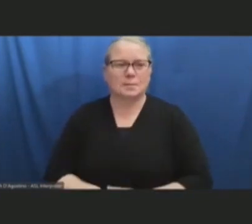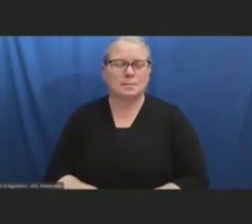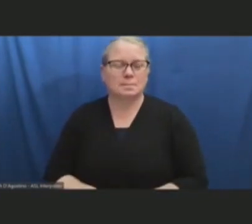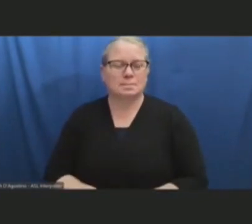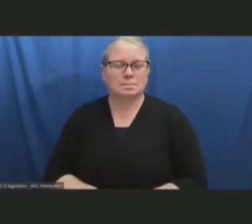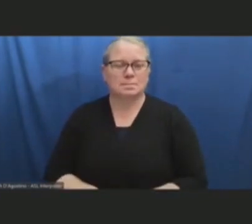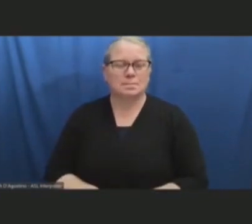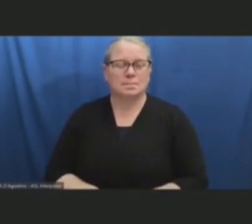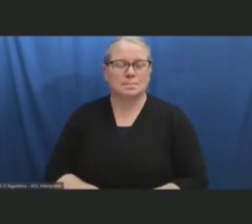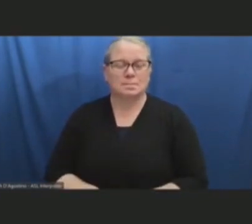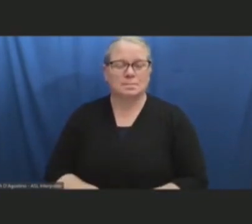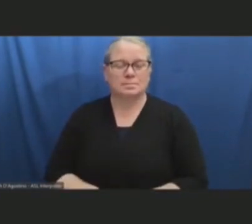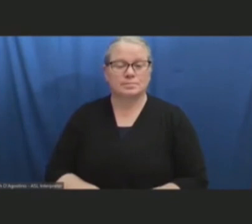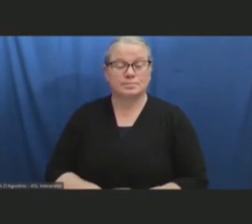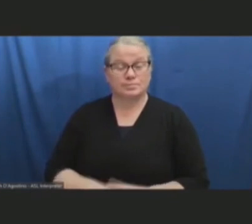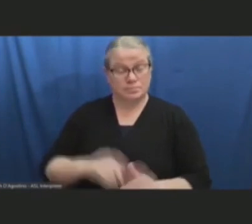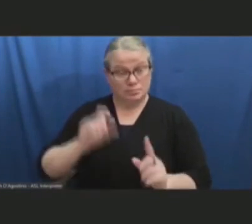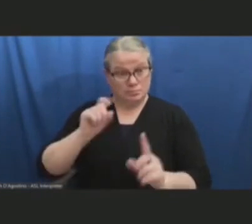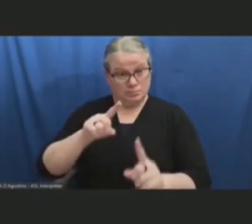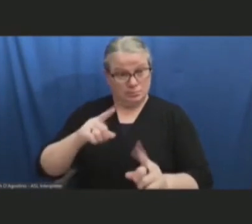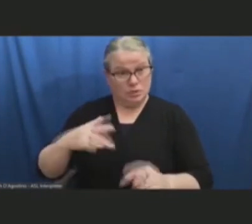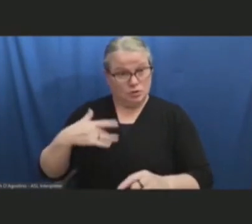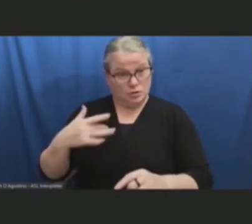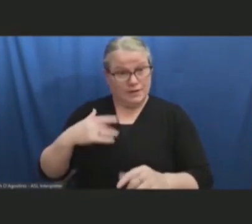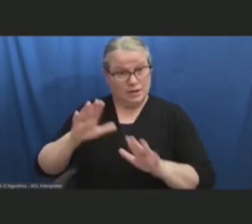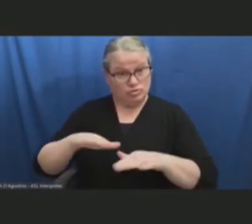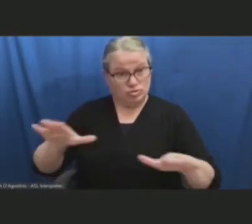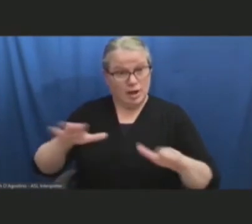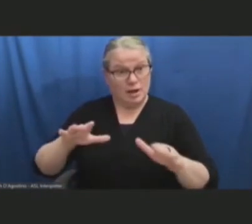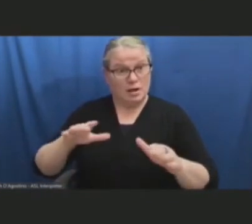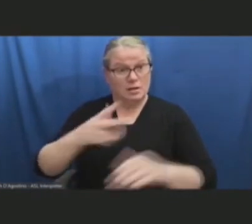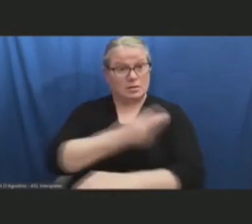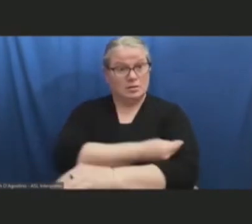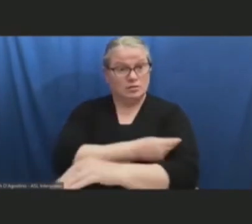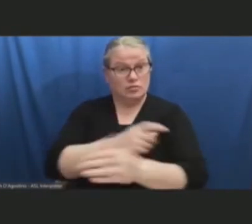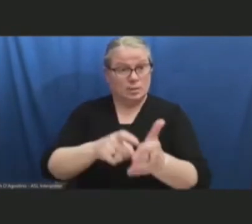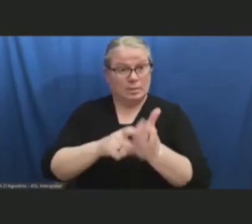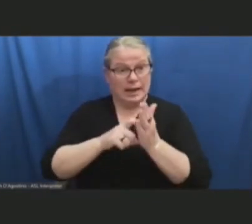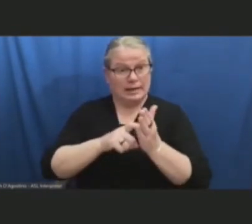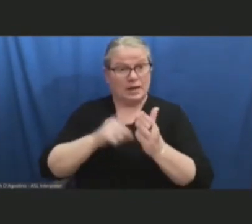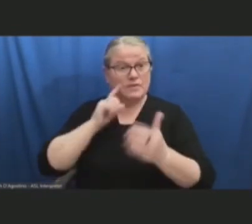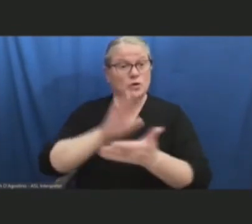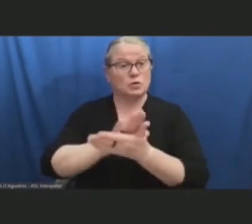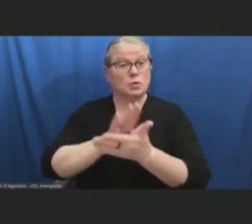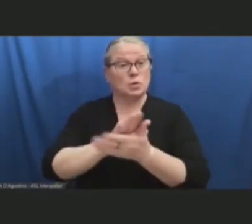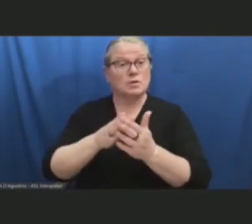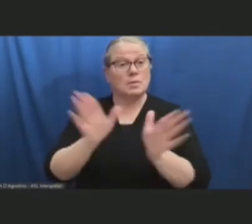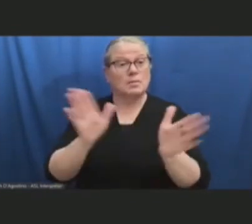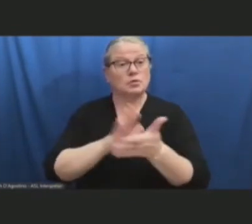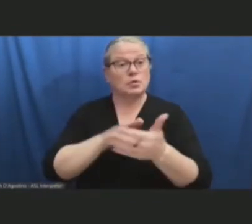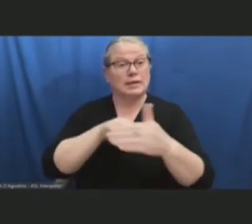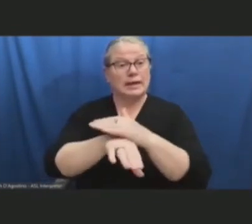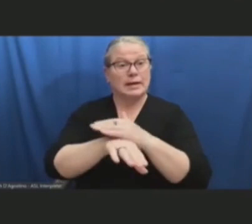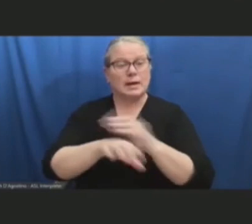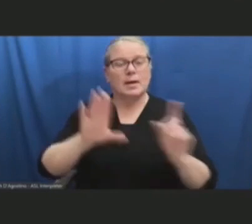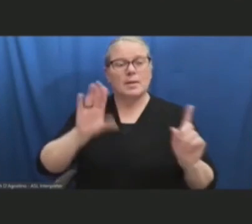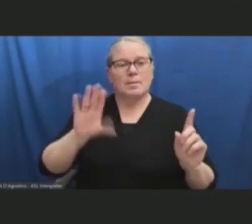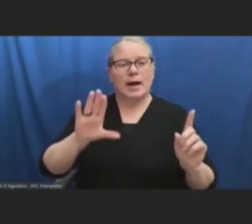that childhood vaccines should be mandated for entry to public schools? Bob Stefanowski had